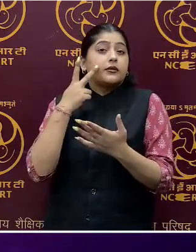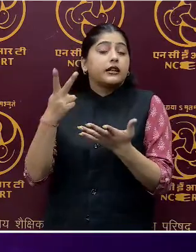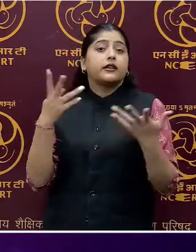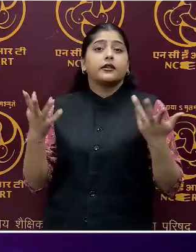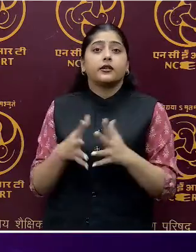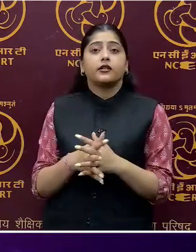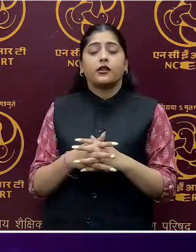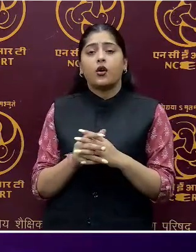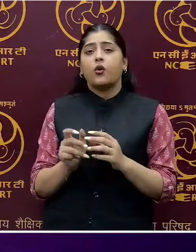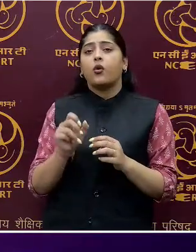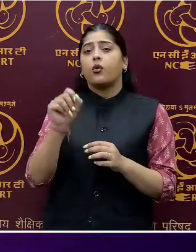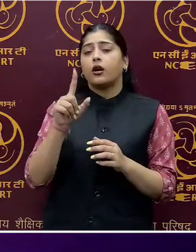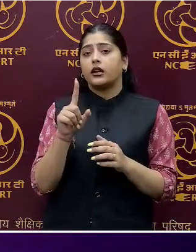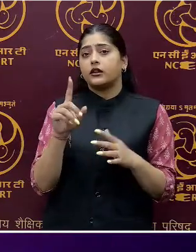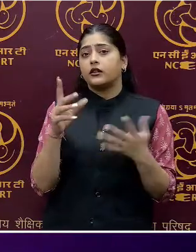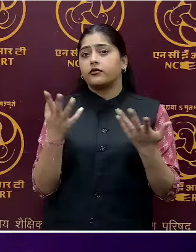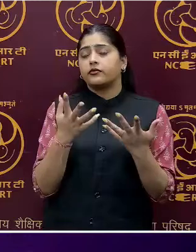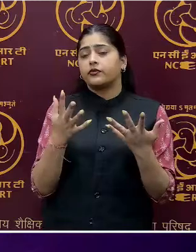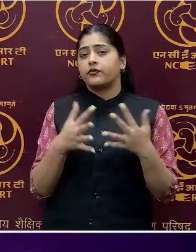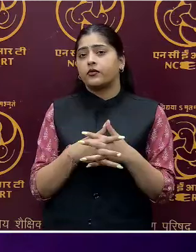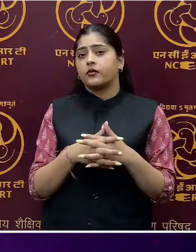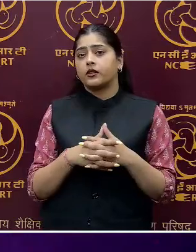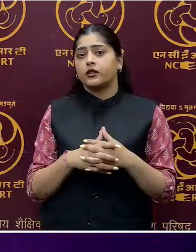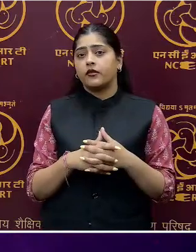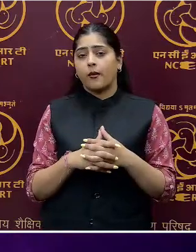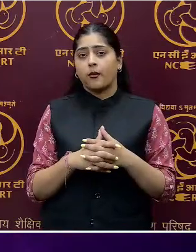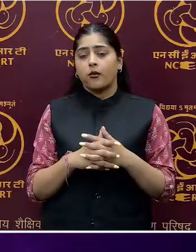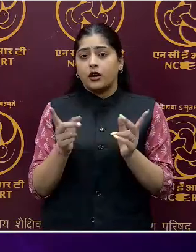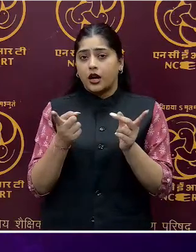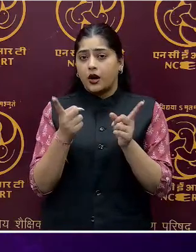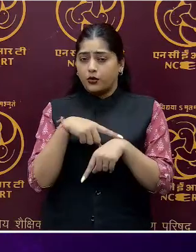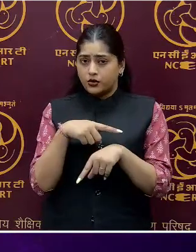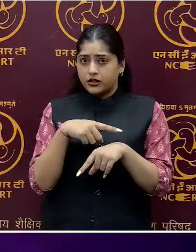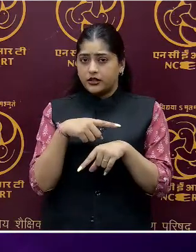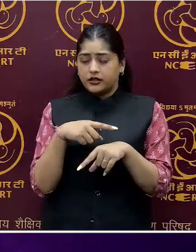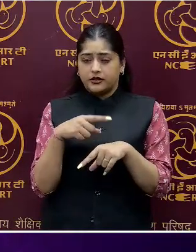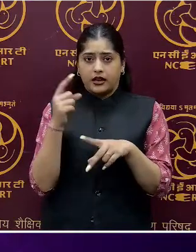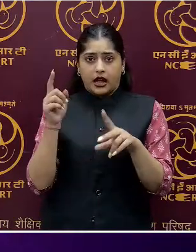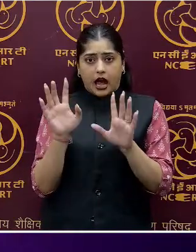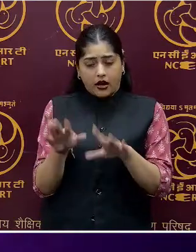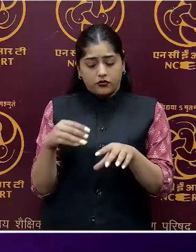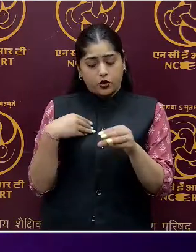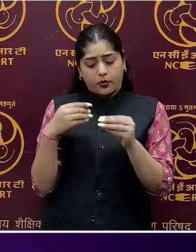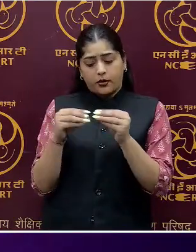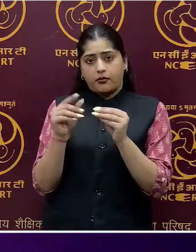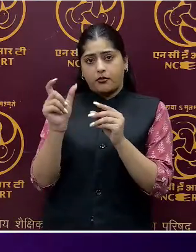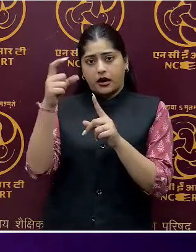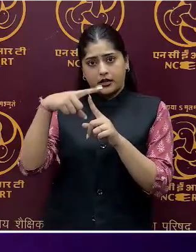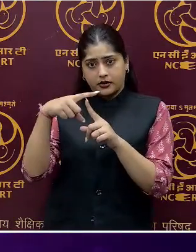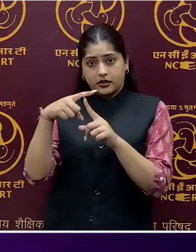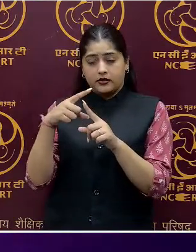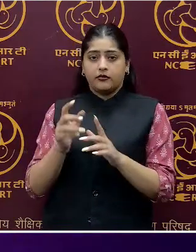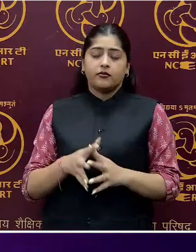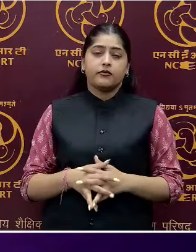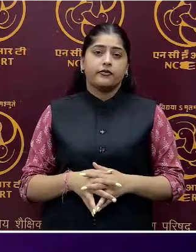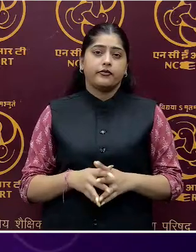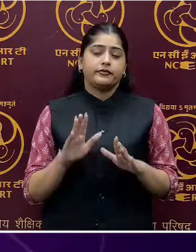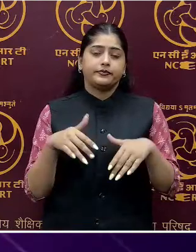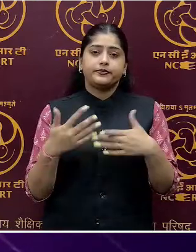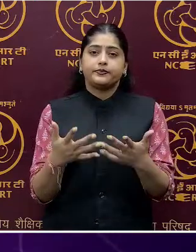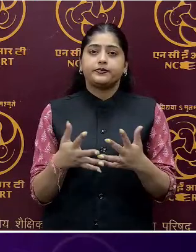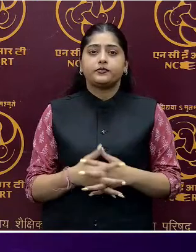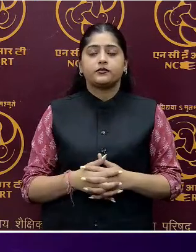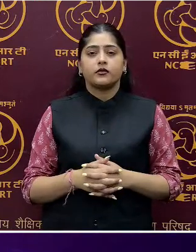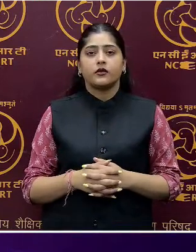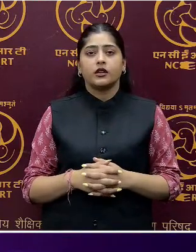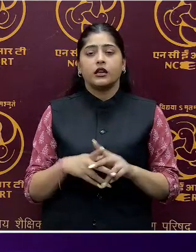and the one thing is like when we're talking about 2 opposite things, then we add but. Yeah. So we add but. So let's move ahead. Sure. So